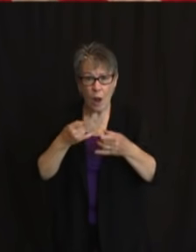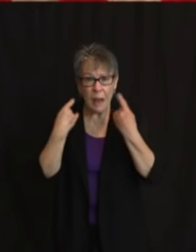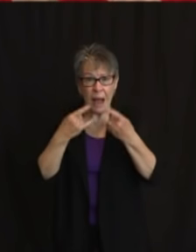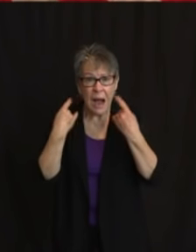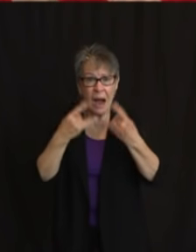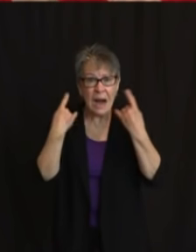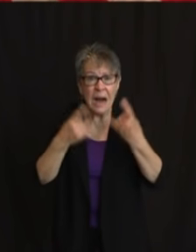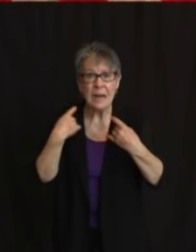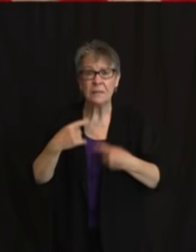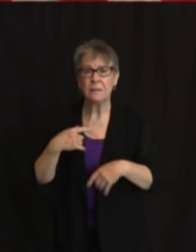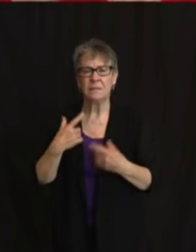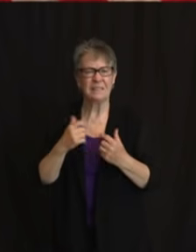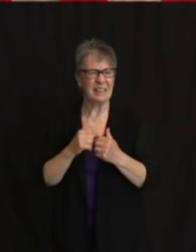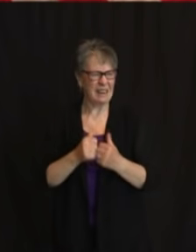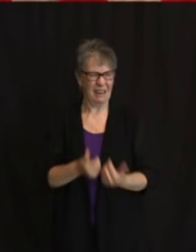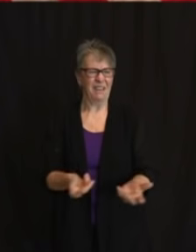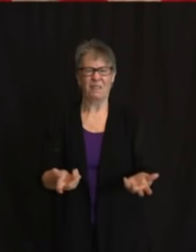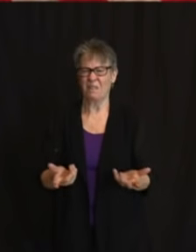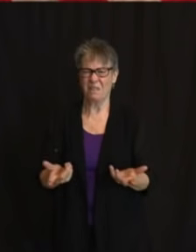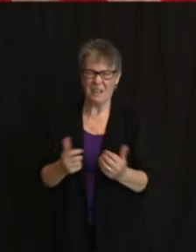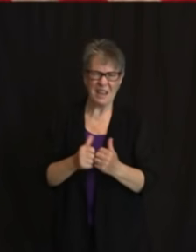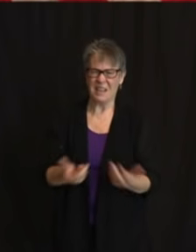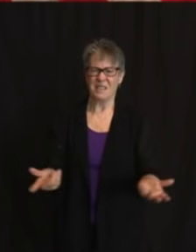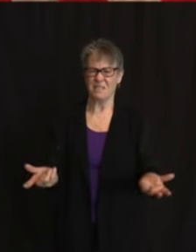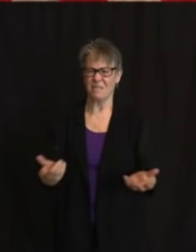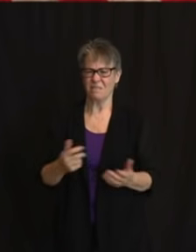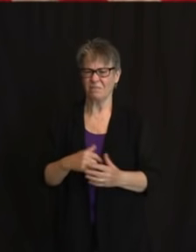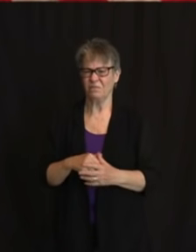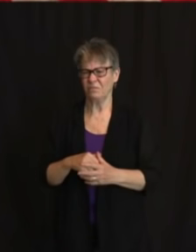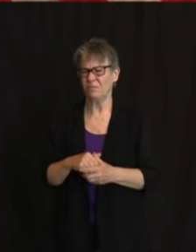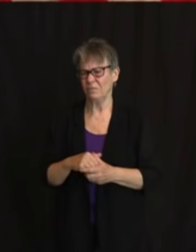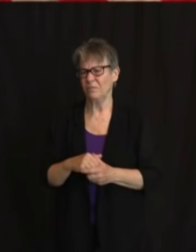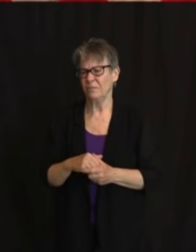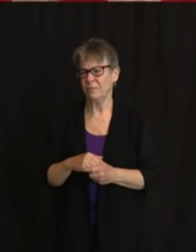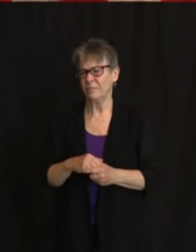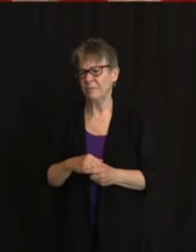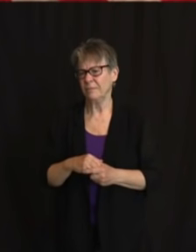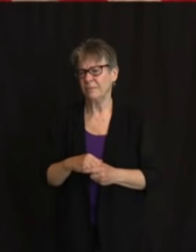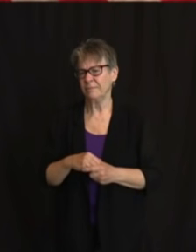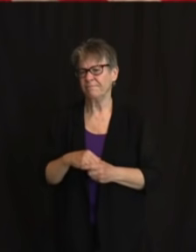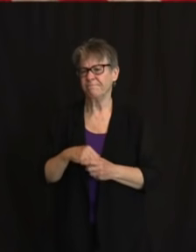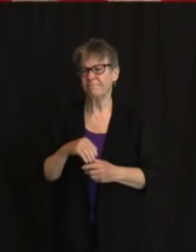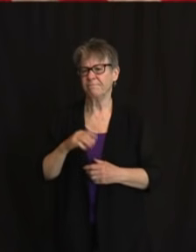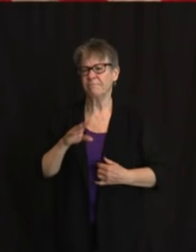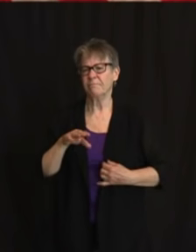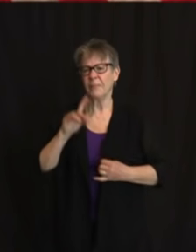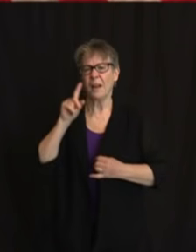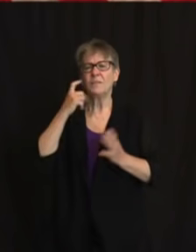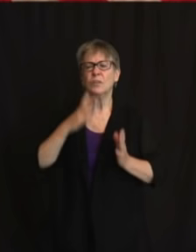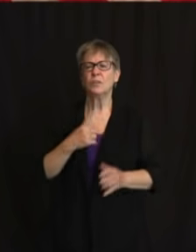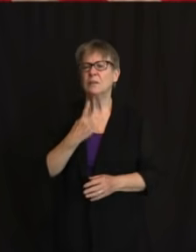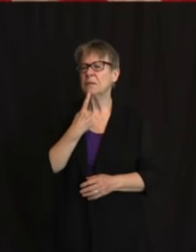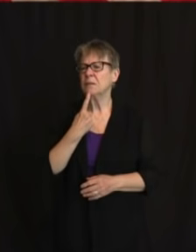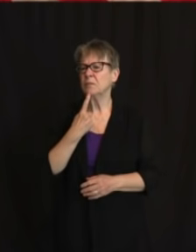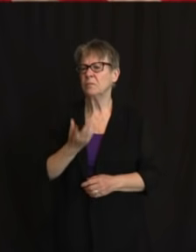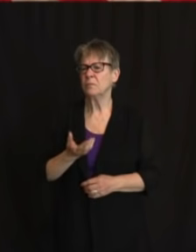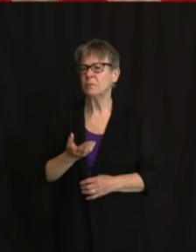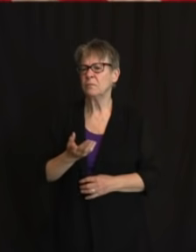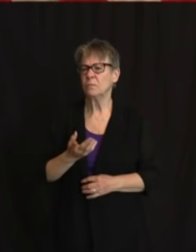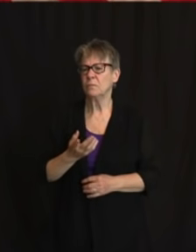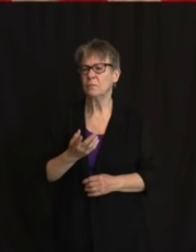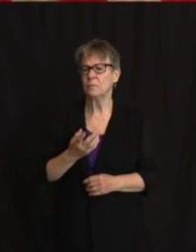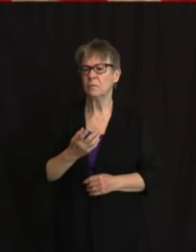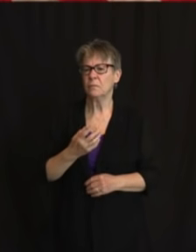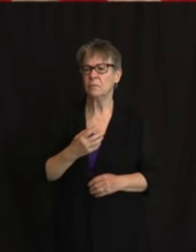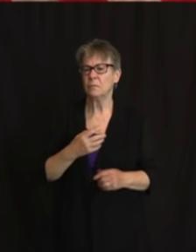On the vetoes, we'll come back to you with the specific list, but they fall into a couple of categories, Dave. One is, which I think is the